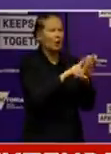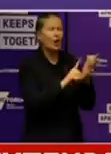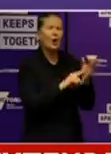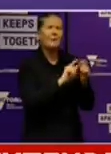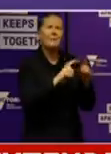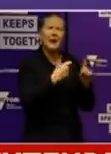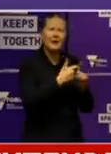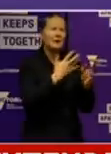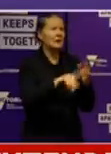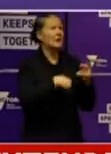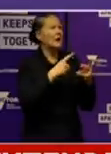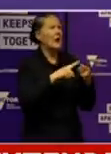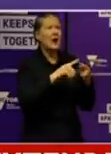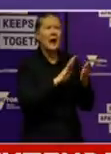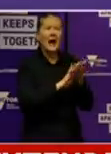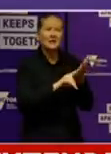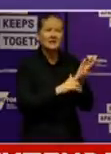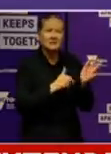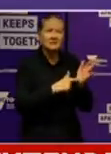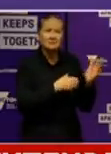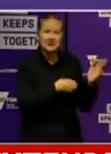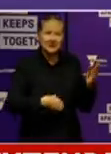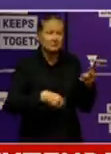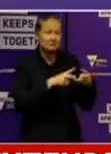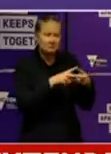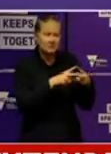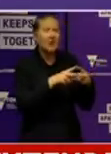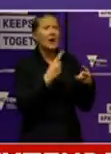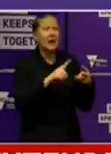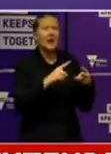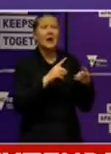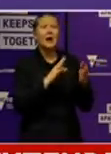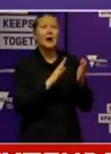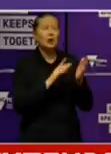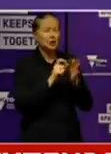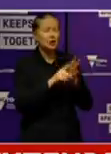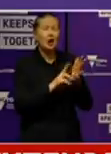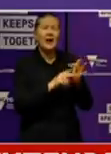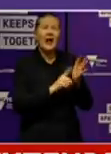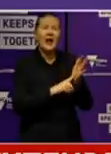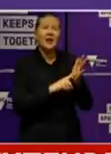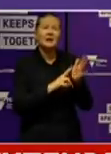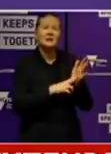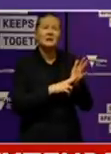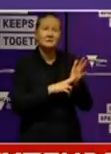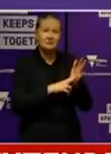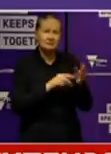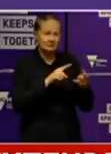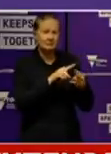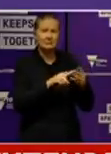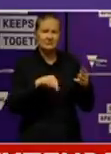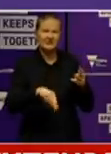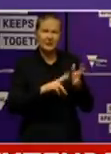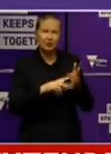Minister Hunt, and also my Victorian colleague, Minister Luke Donnellan, for the work that they have